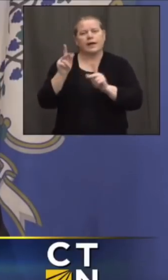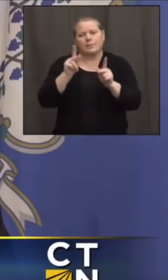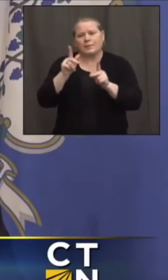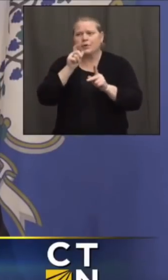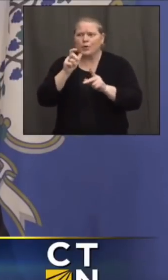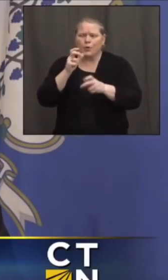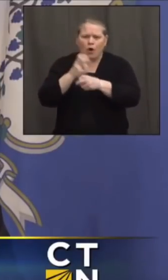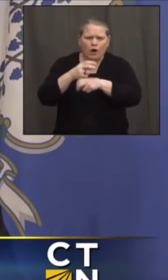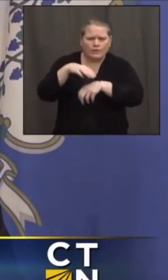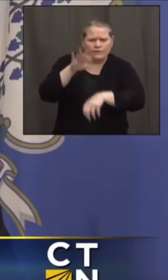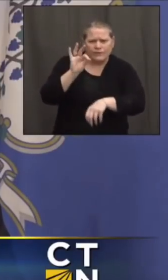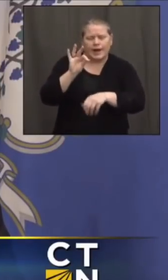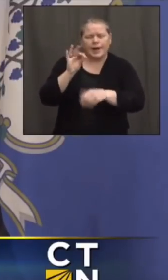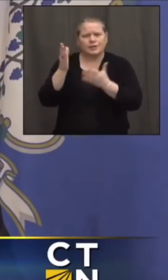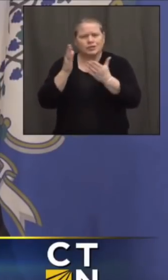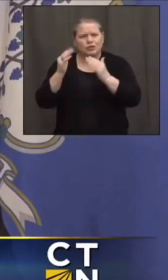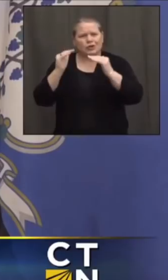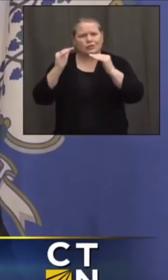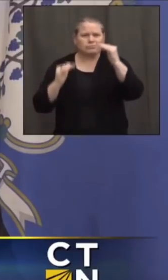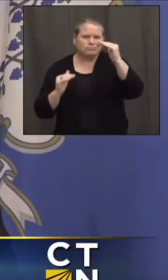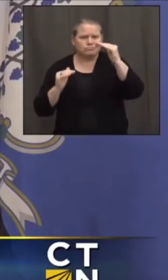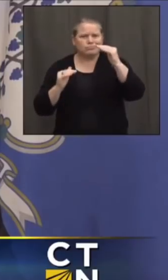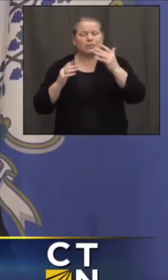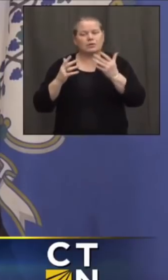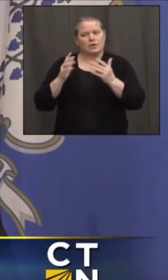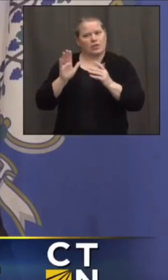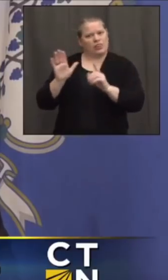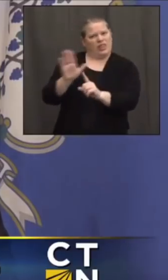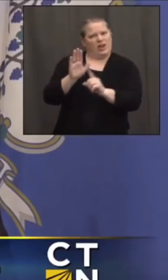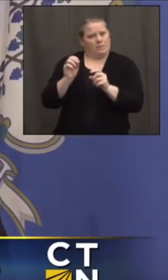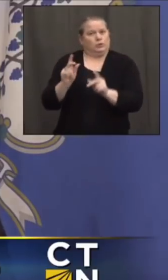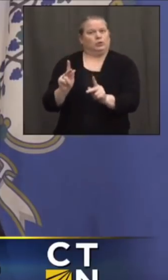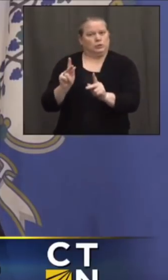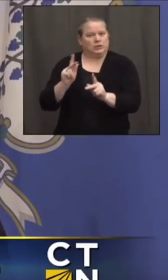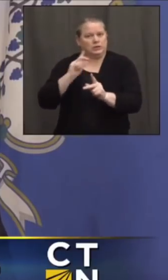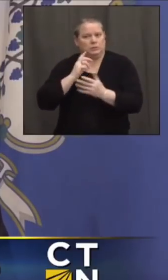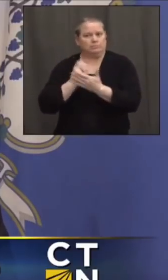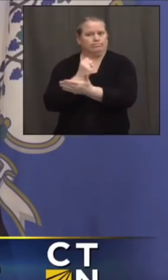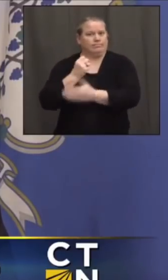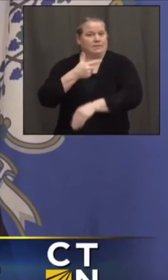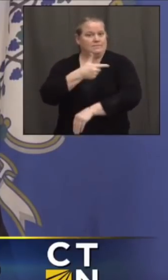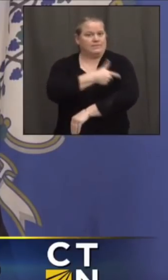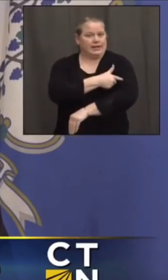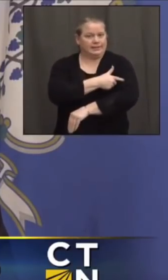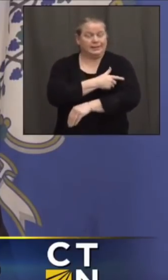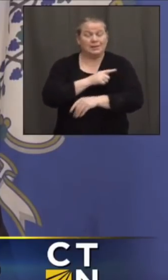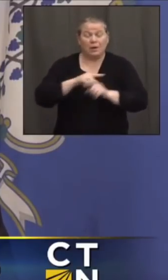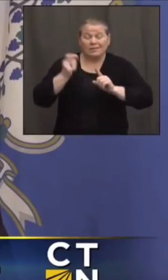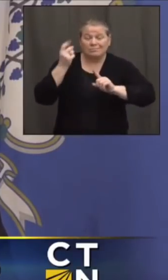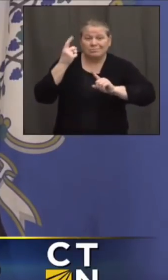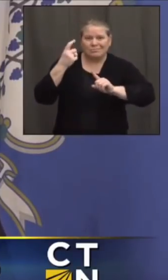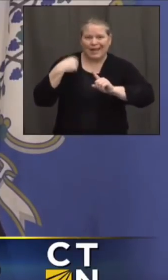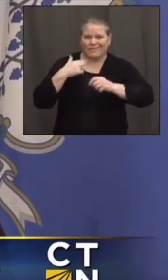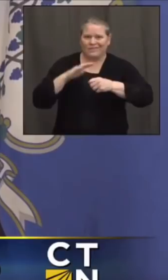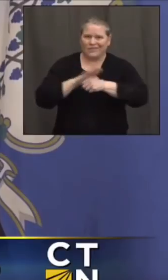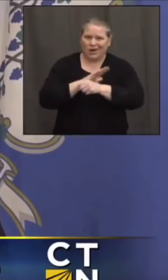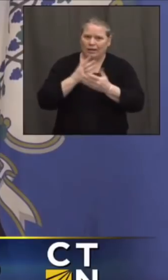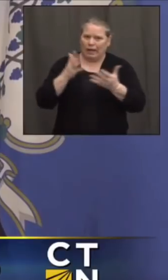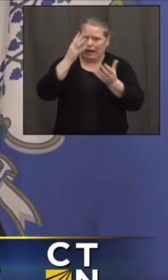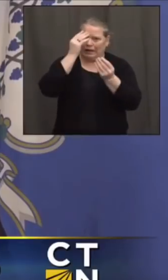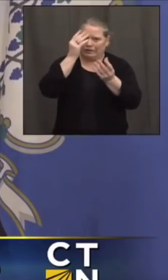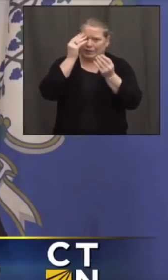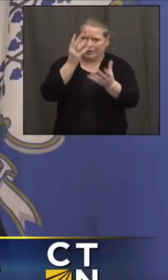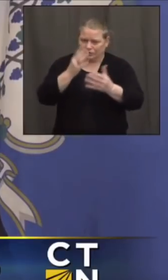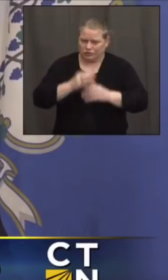get vaccinated, what that means for their health and the greater public health. But I got a full slate here, so let me just give you a couple of